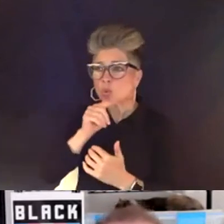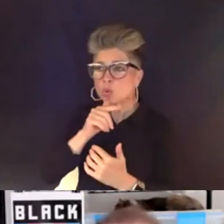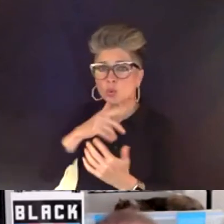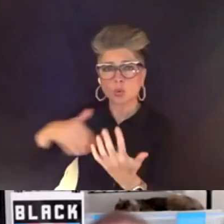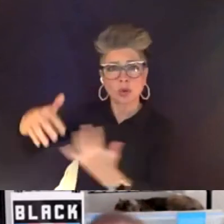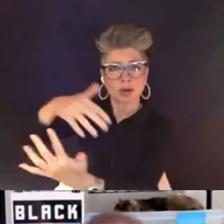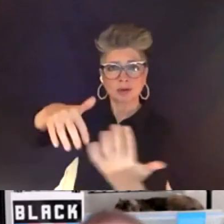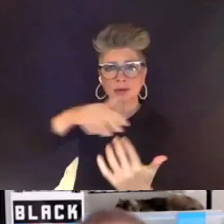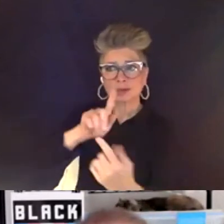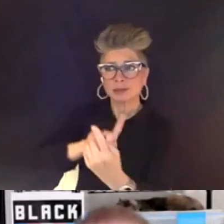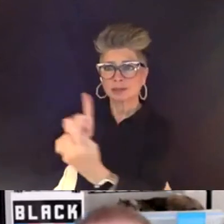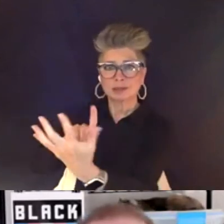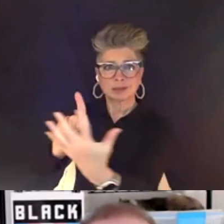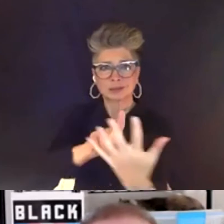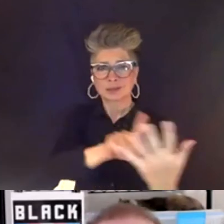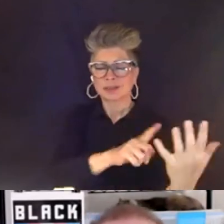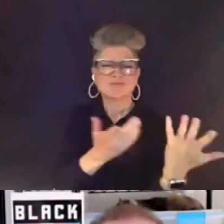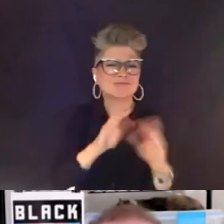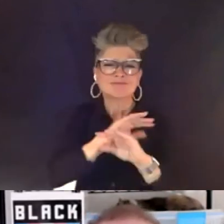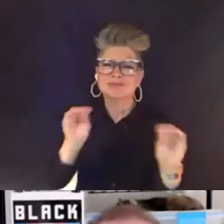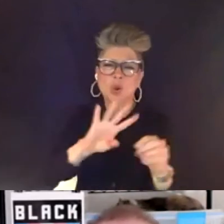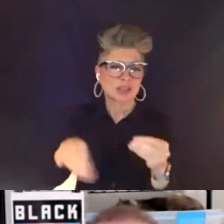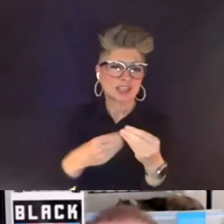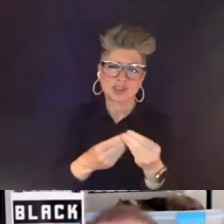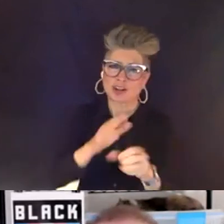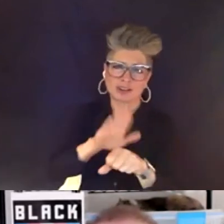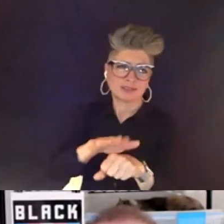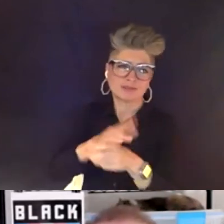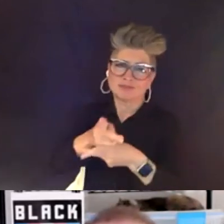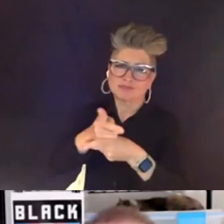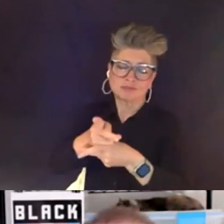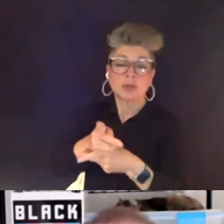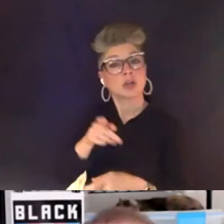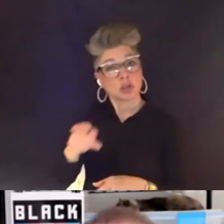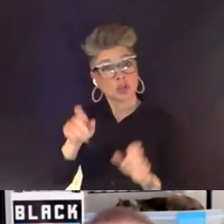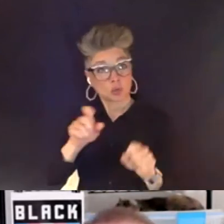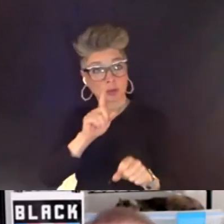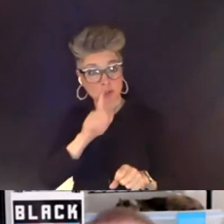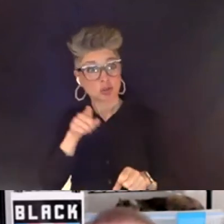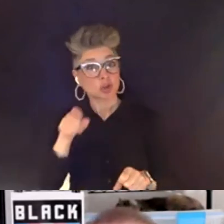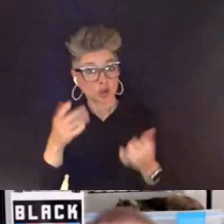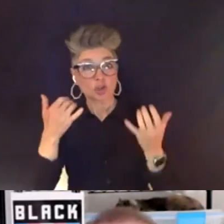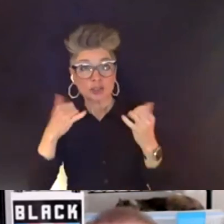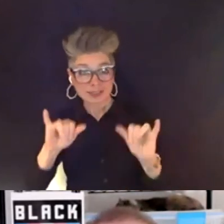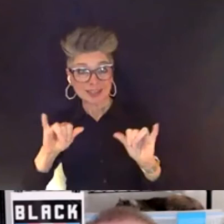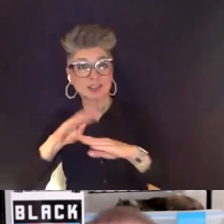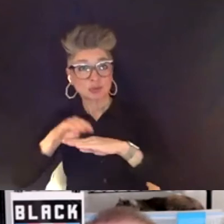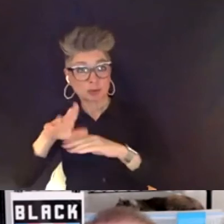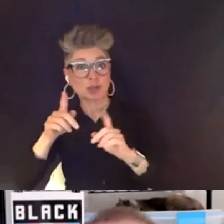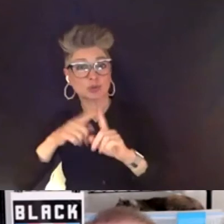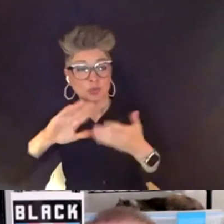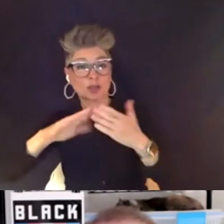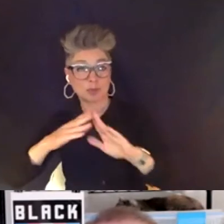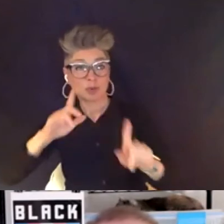there's any additional precautions. You can rest assured that you are also contributing to that community response